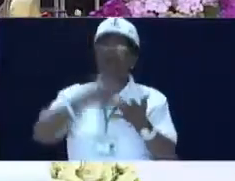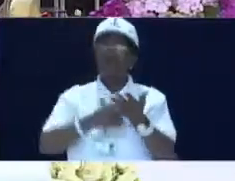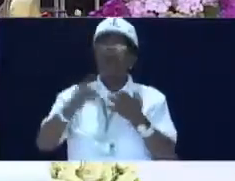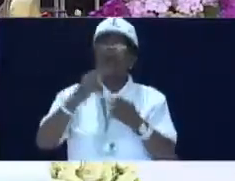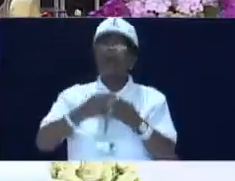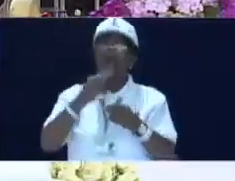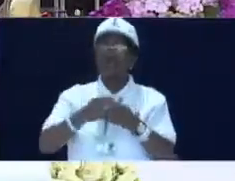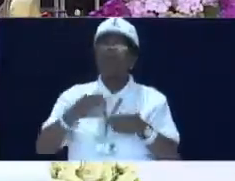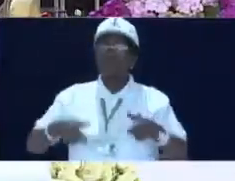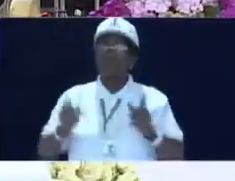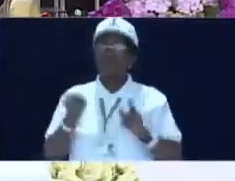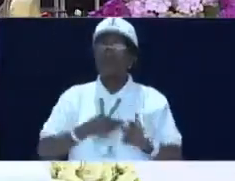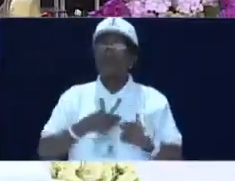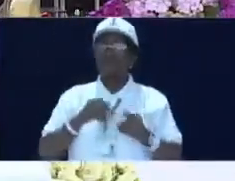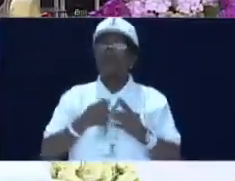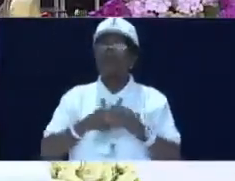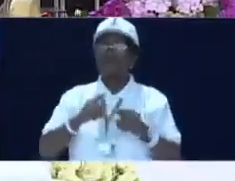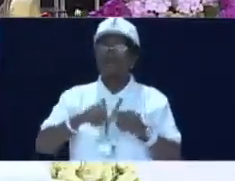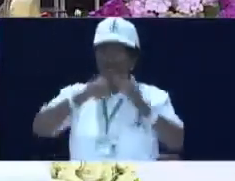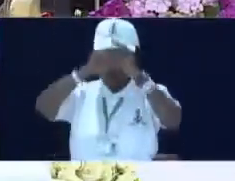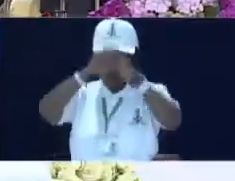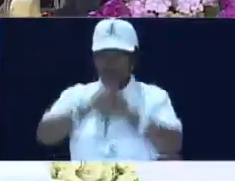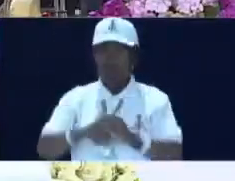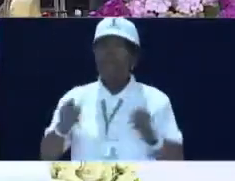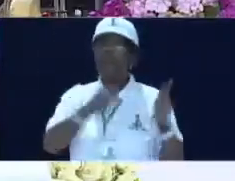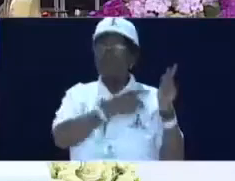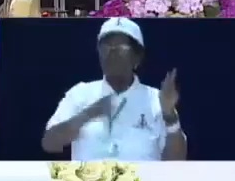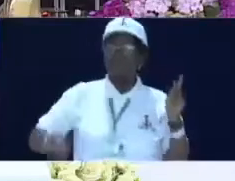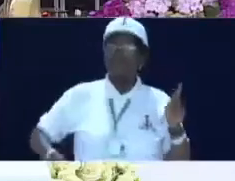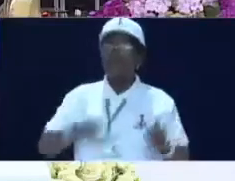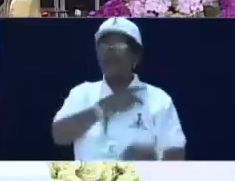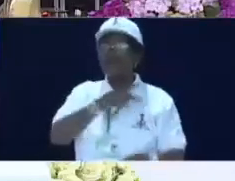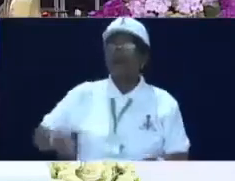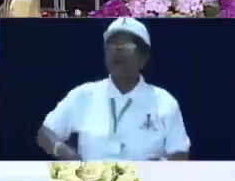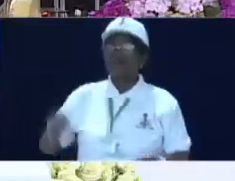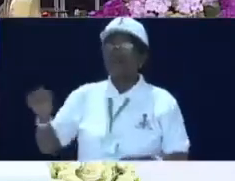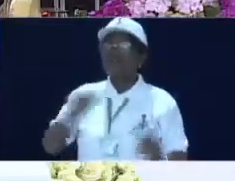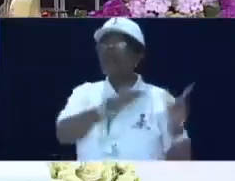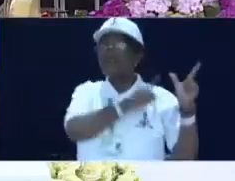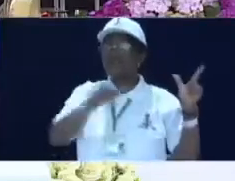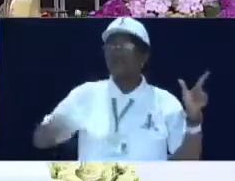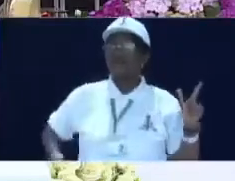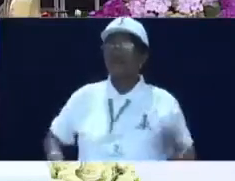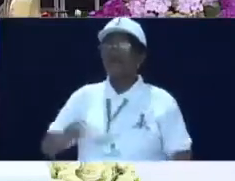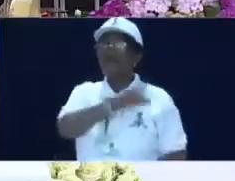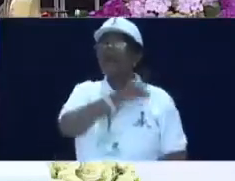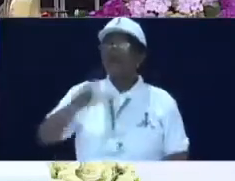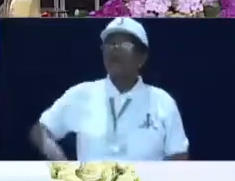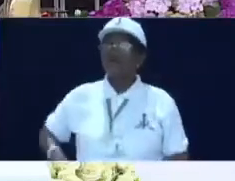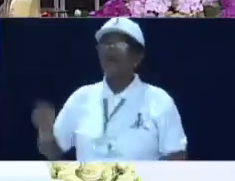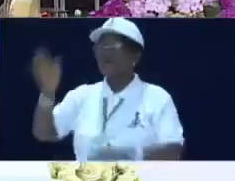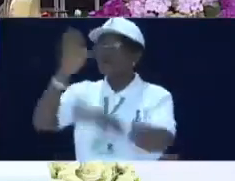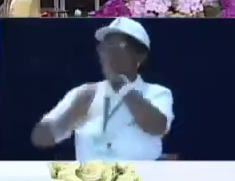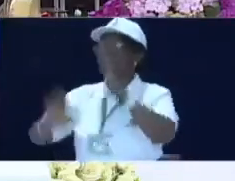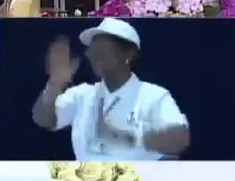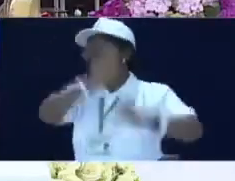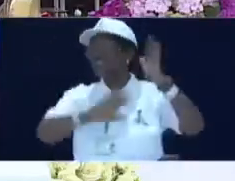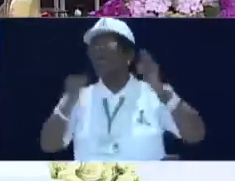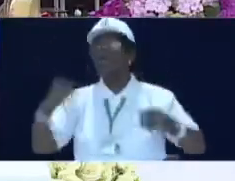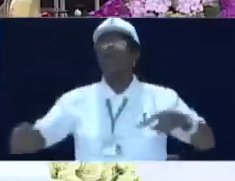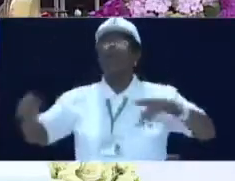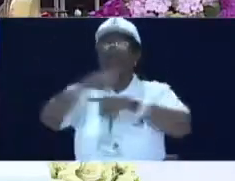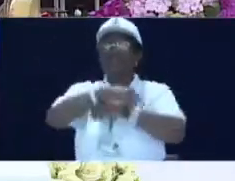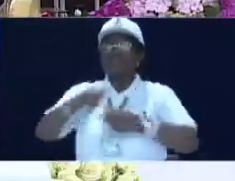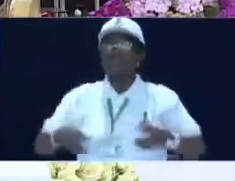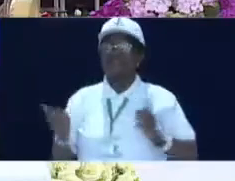Let us begin to worship the King of Kings, the Lord of Lords, the Ancient of Days. Let's give